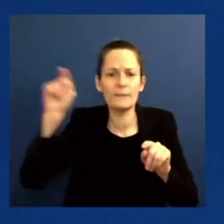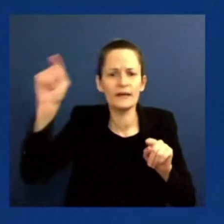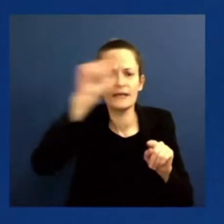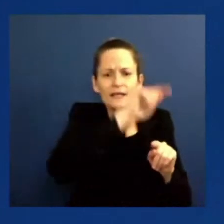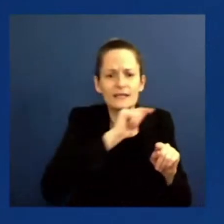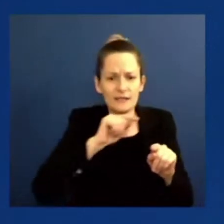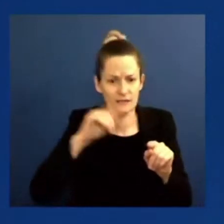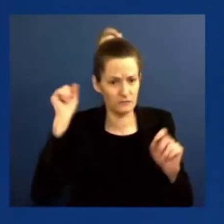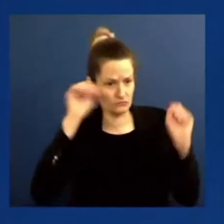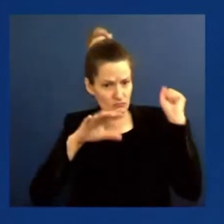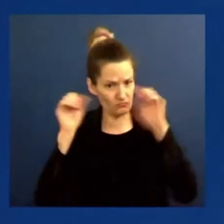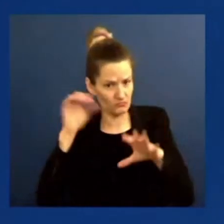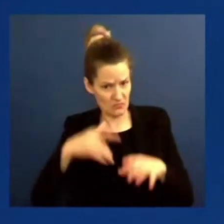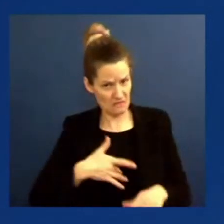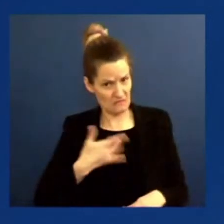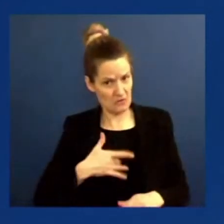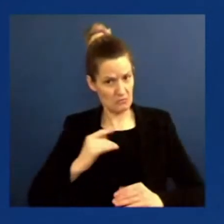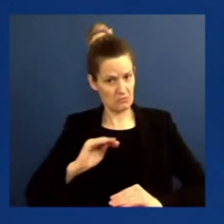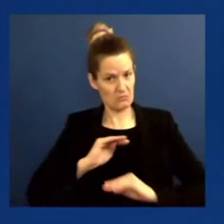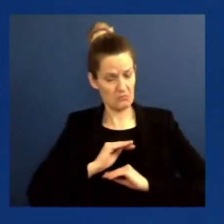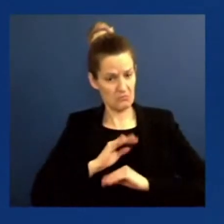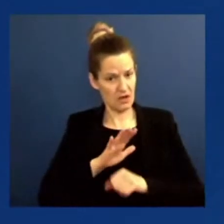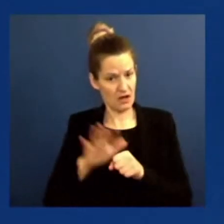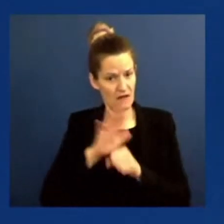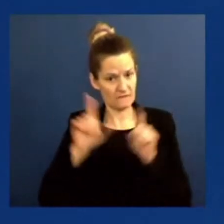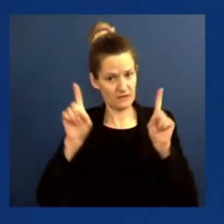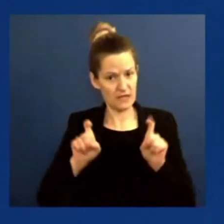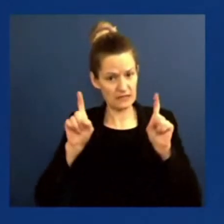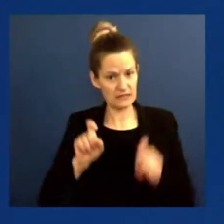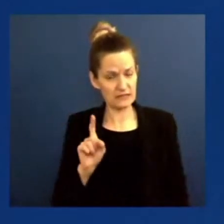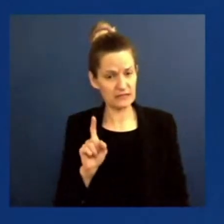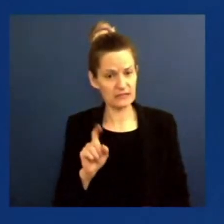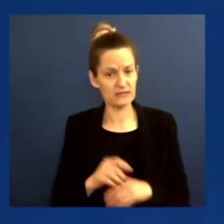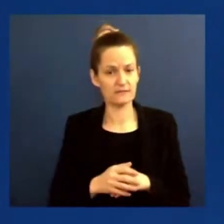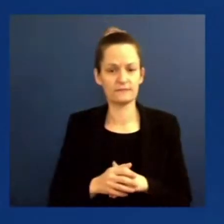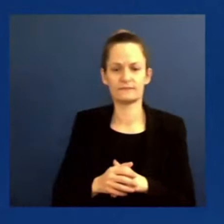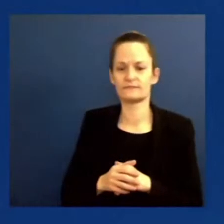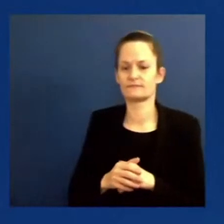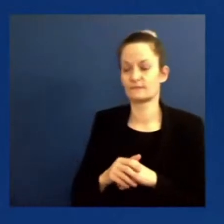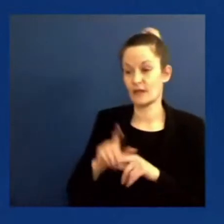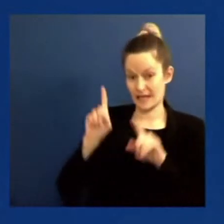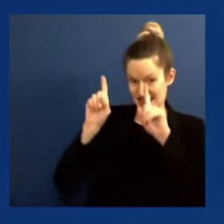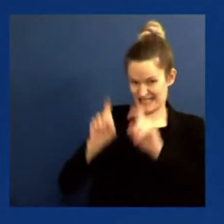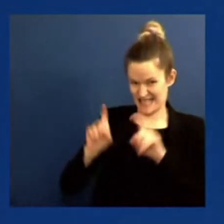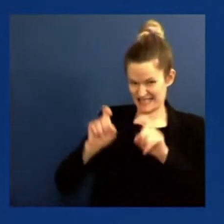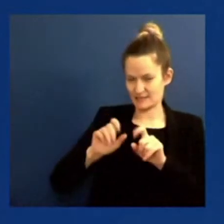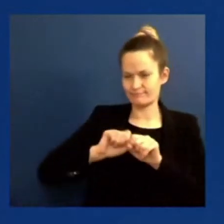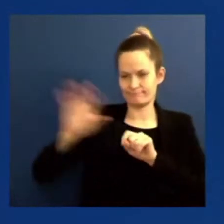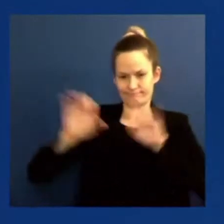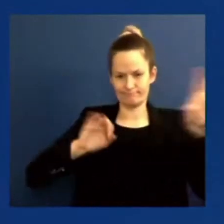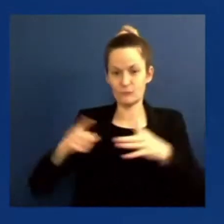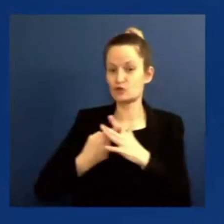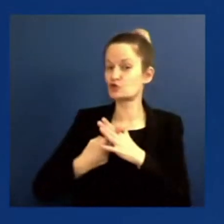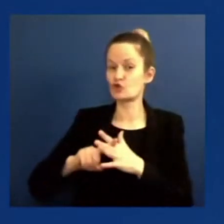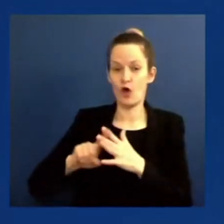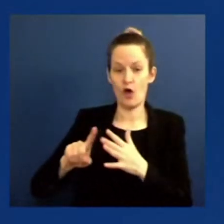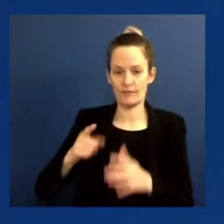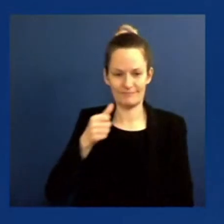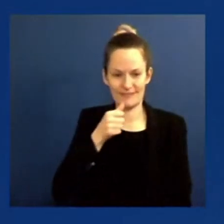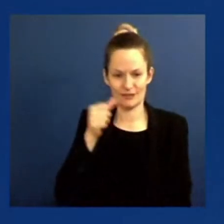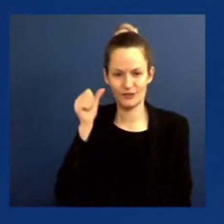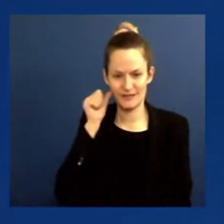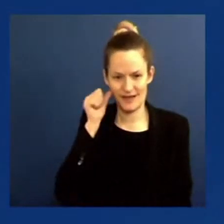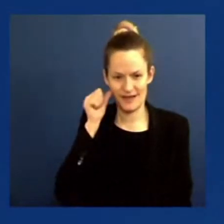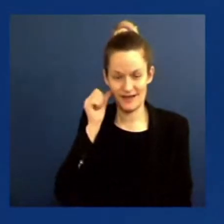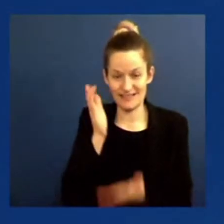So thank you for the question. Tests started shipping yesterday. We're hearing stories of some already arriving today. The